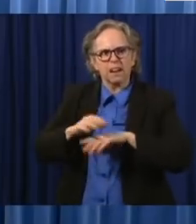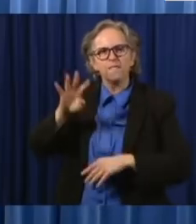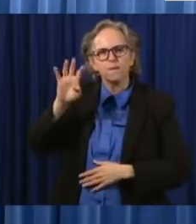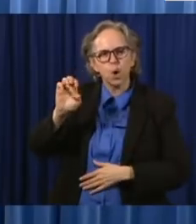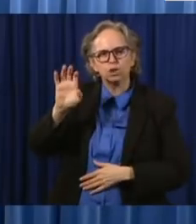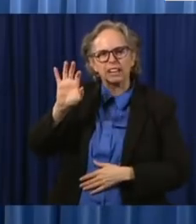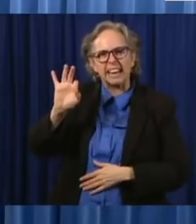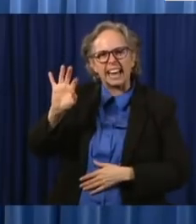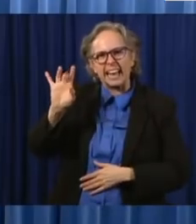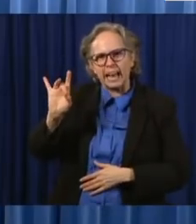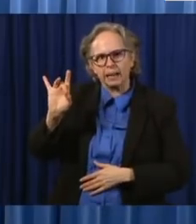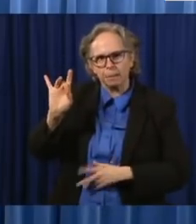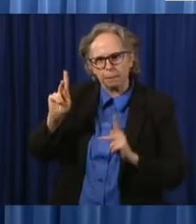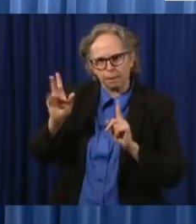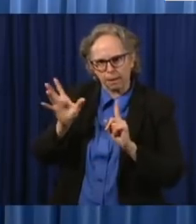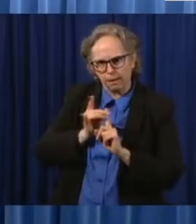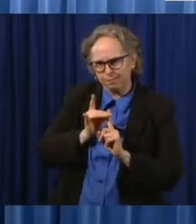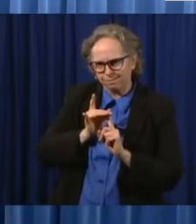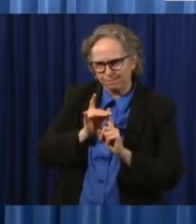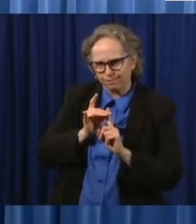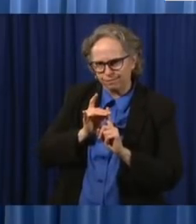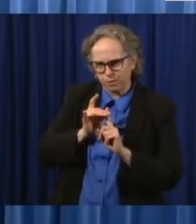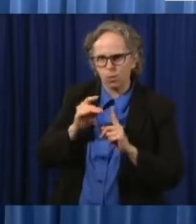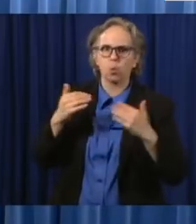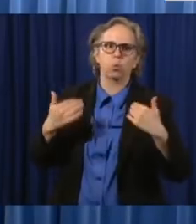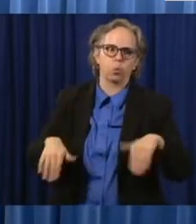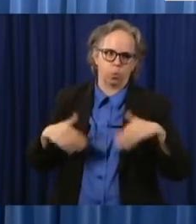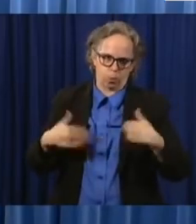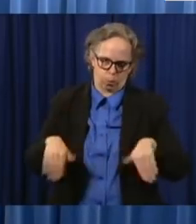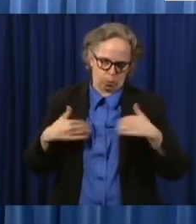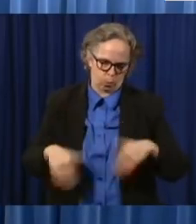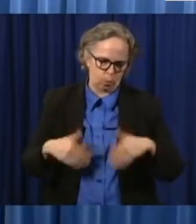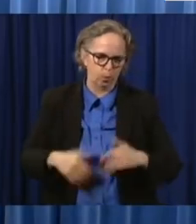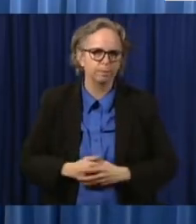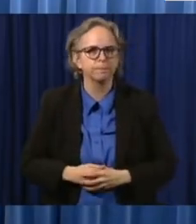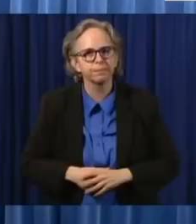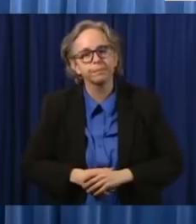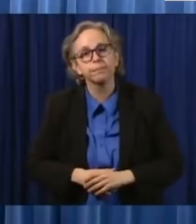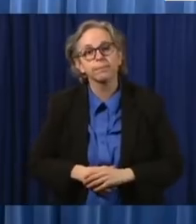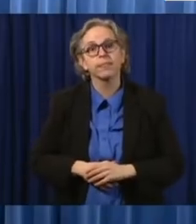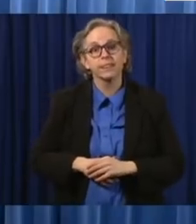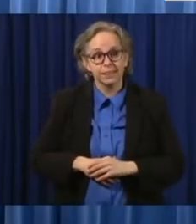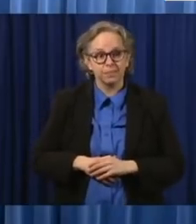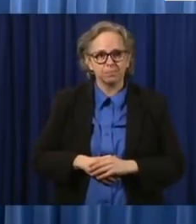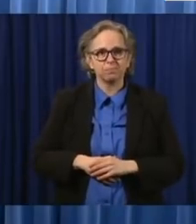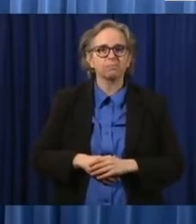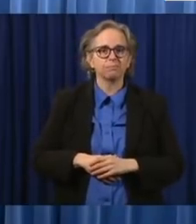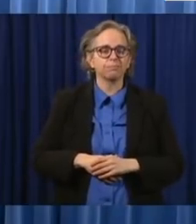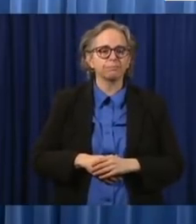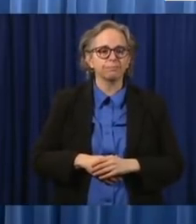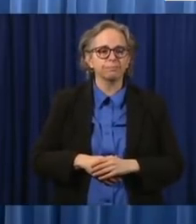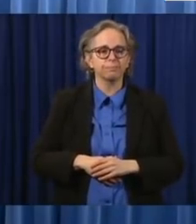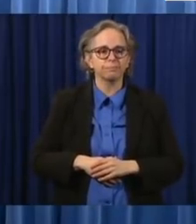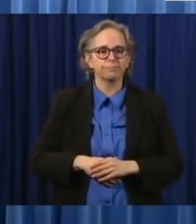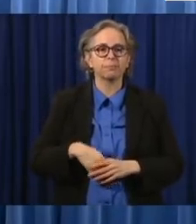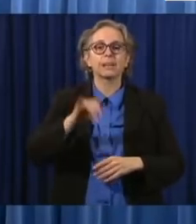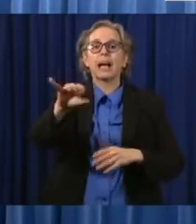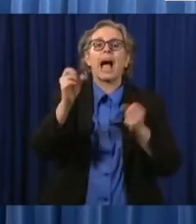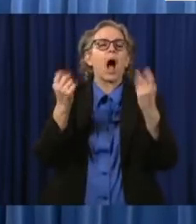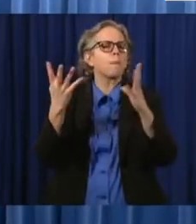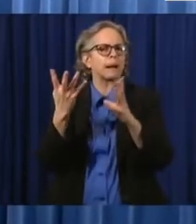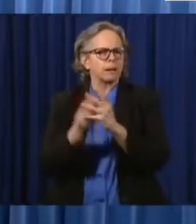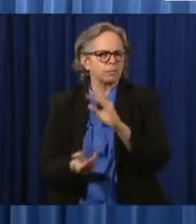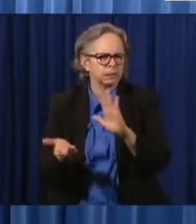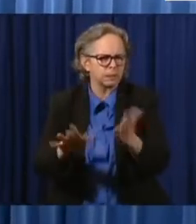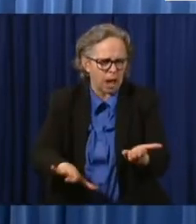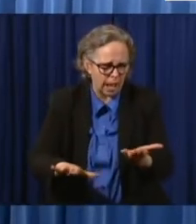498 over yesterday's numbers. The numbers of Ohioans who have died from COVID-19